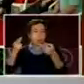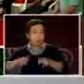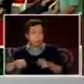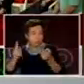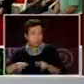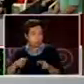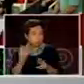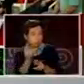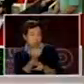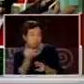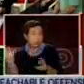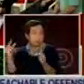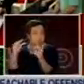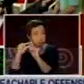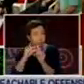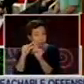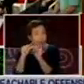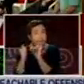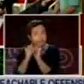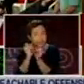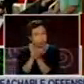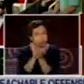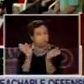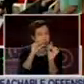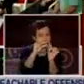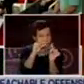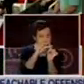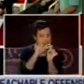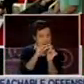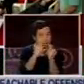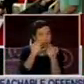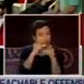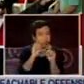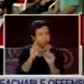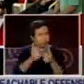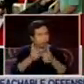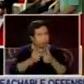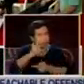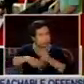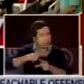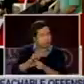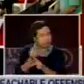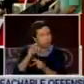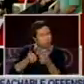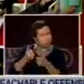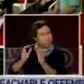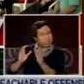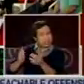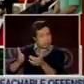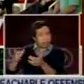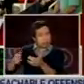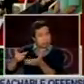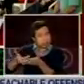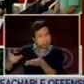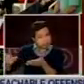of specific words, the meaning of the general word shall be limited to the kind or class of thing within which